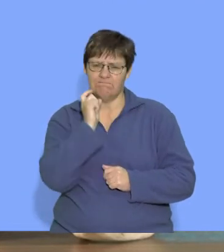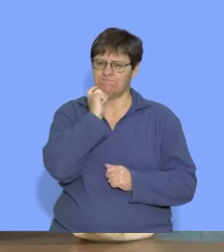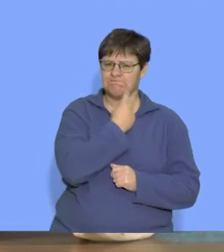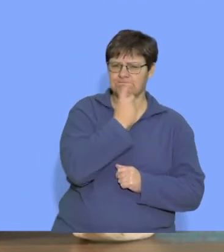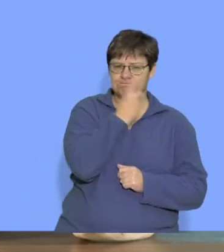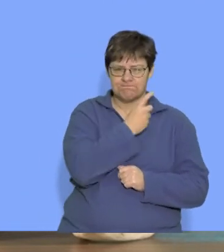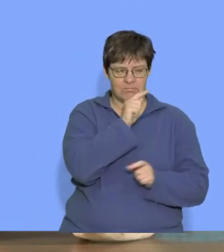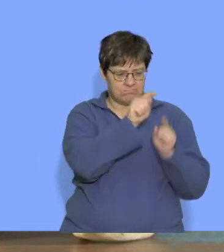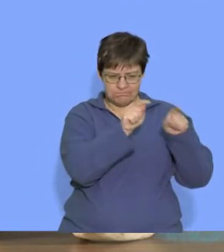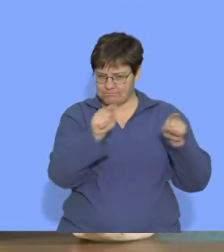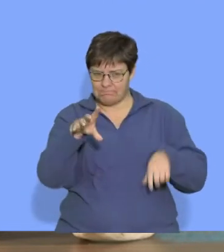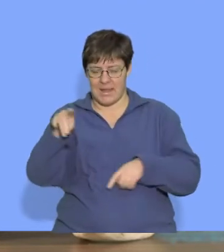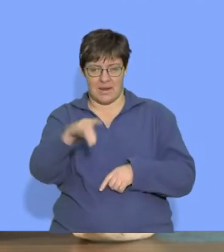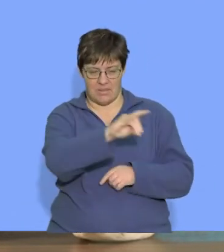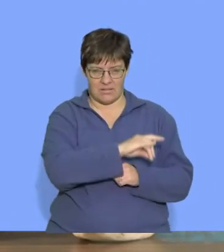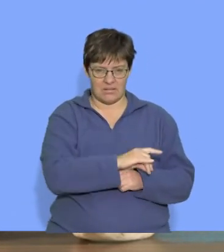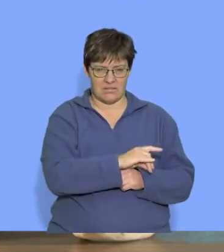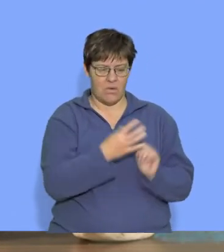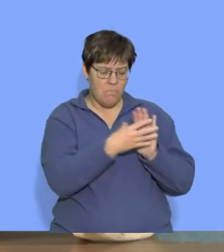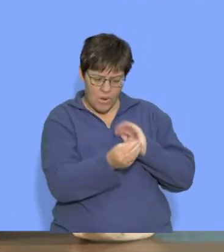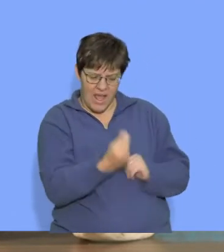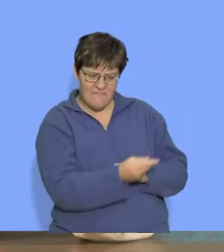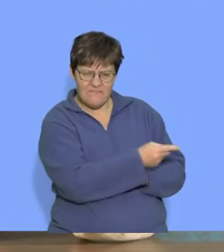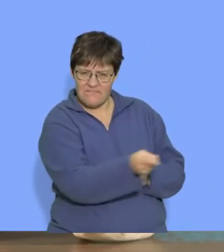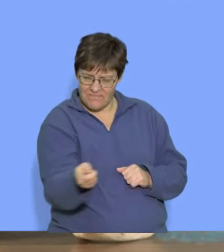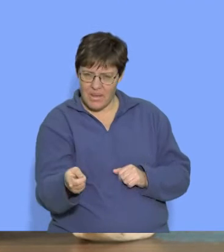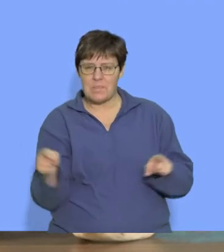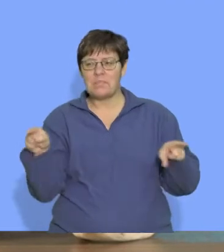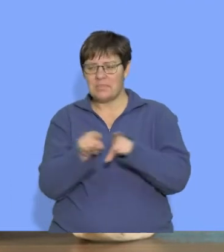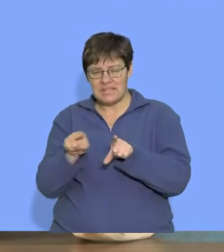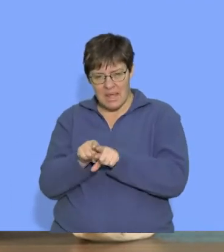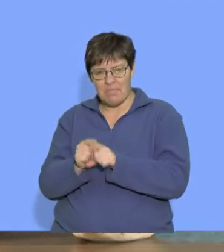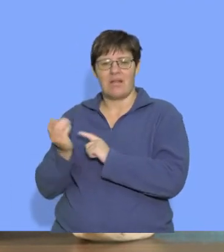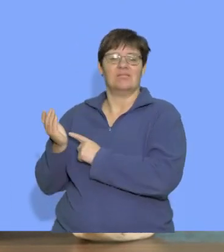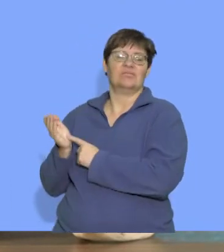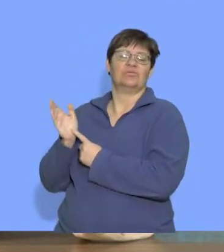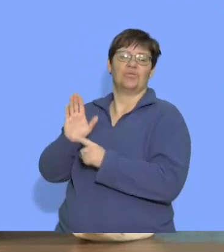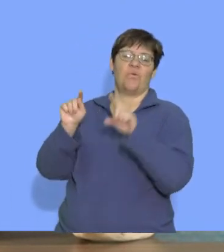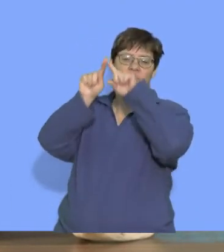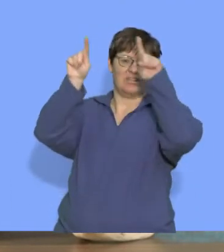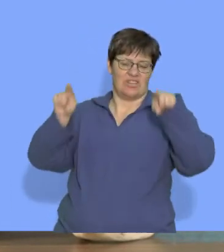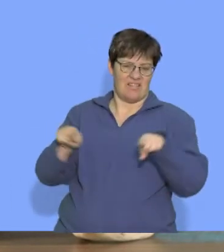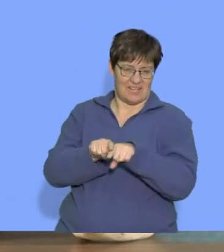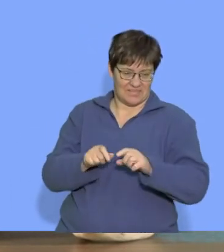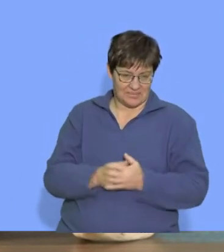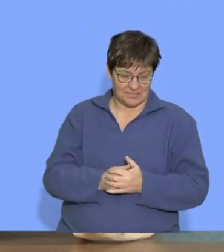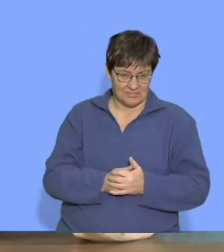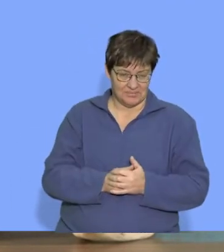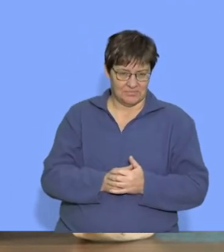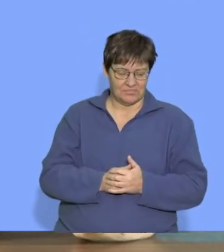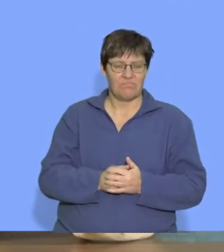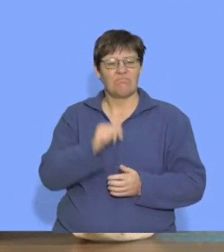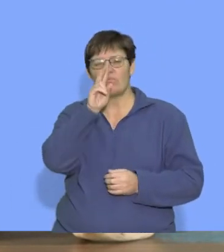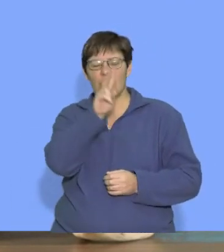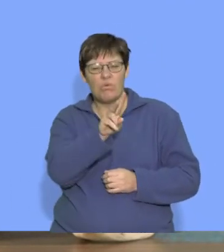these individuals. I do have these models here, but I've also been able to illustrate those images on the board. So let's